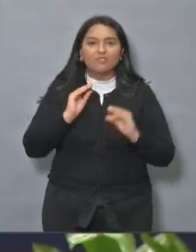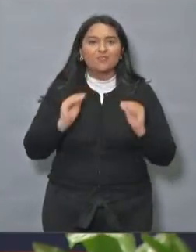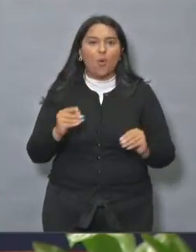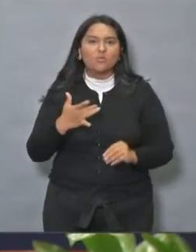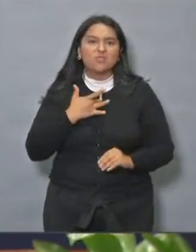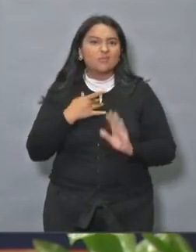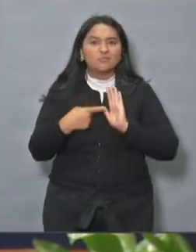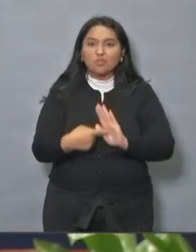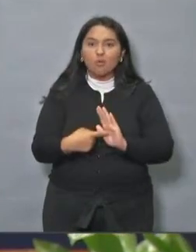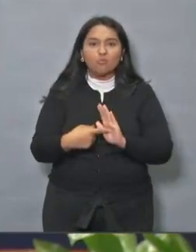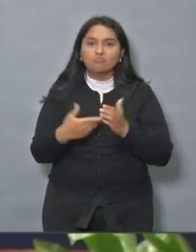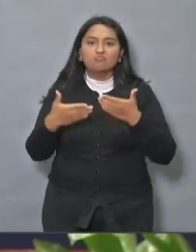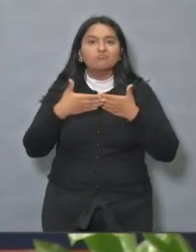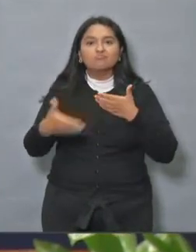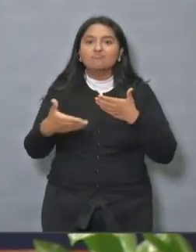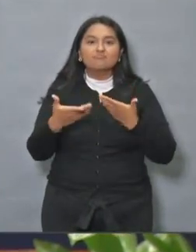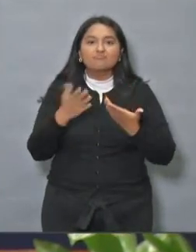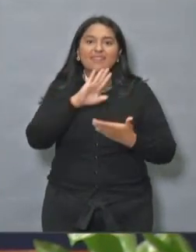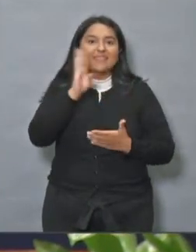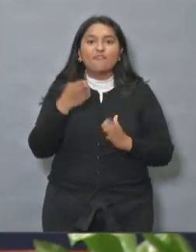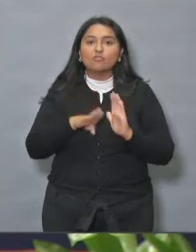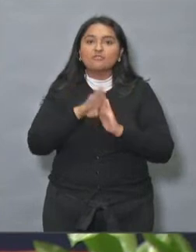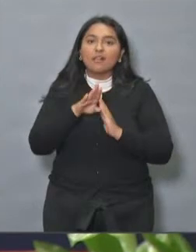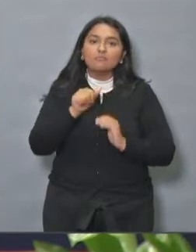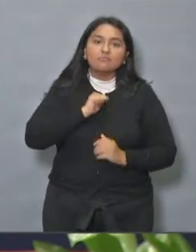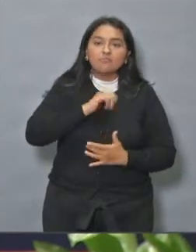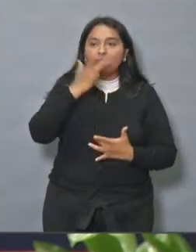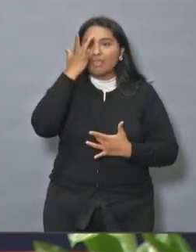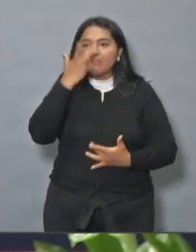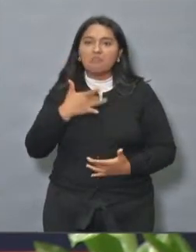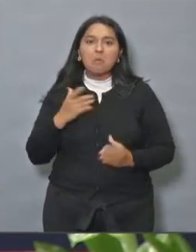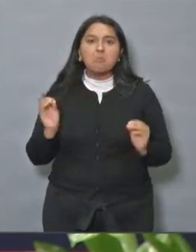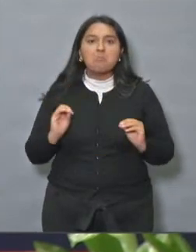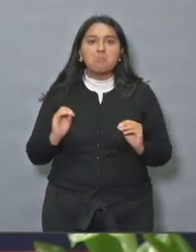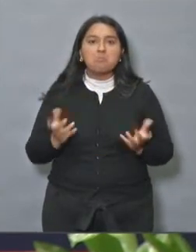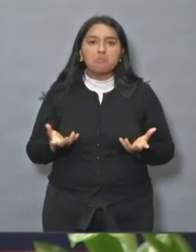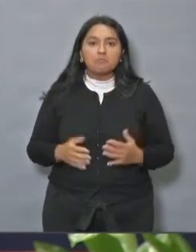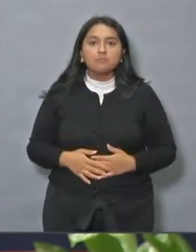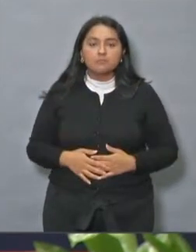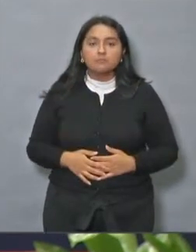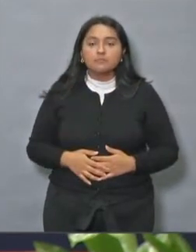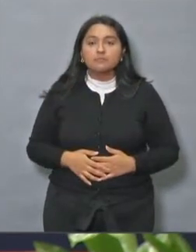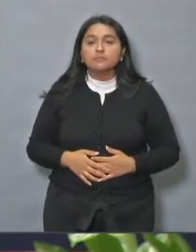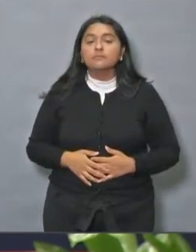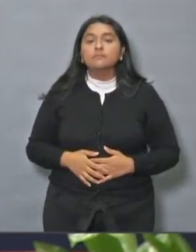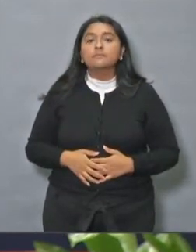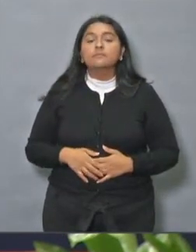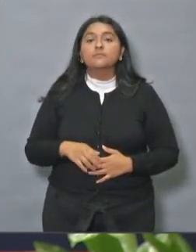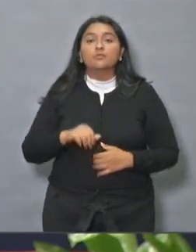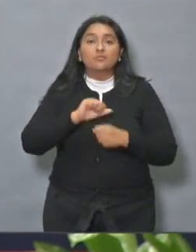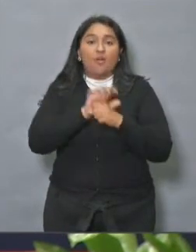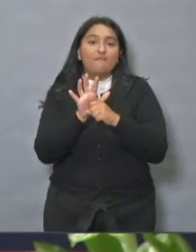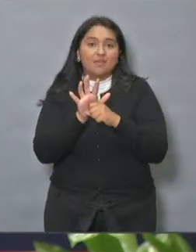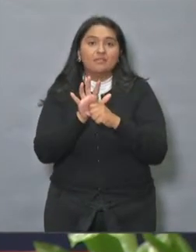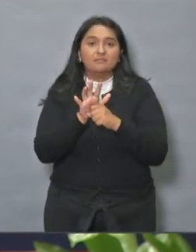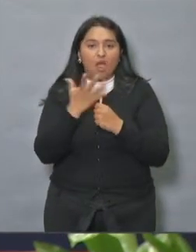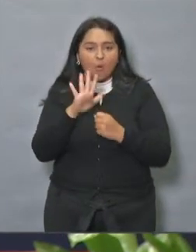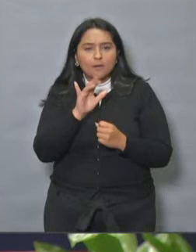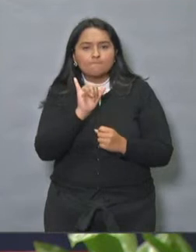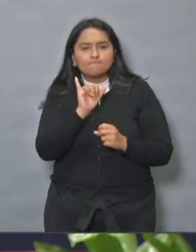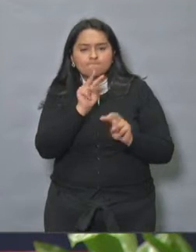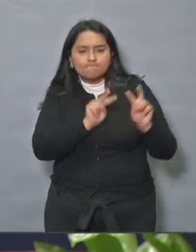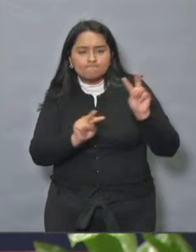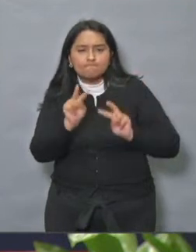the course of their infection. They'll never develop symptoms. As we've learned from COVID, individuals can spread